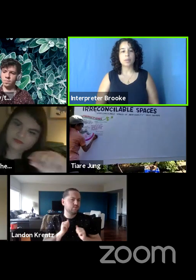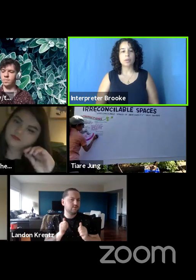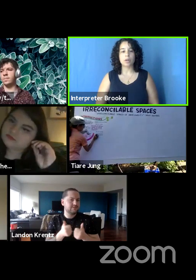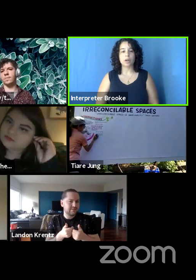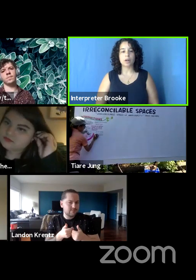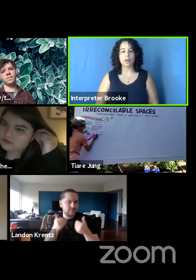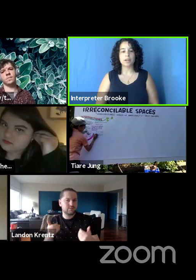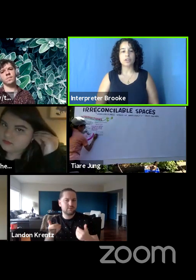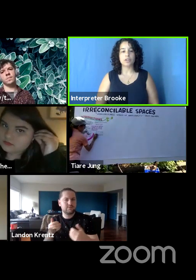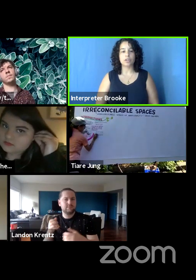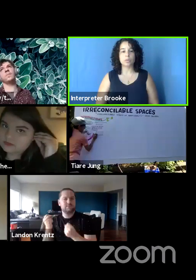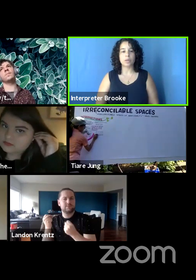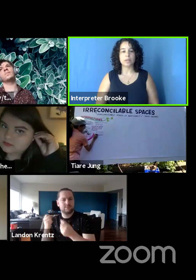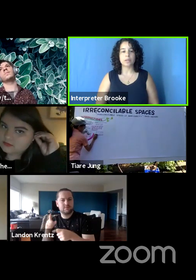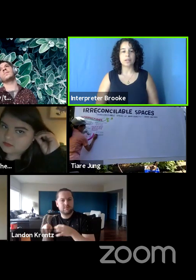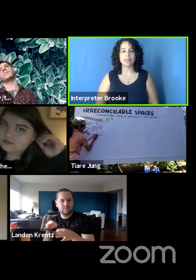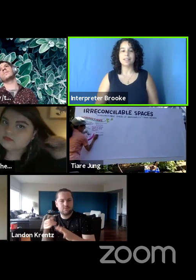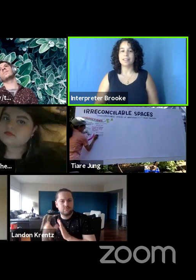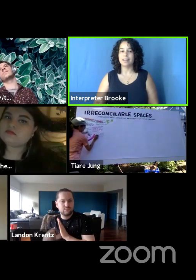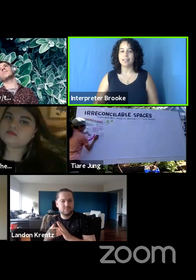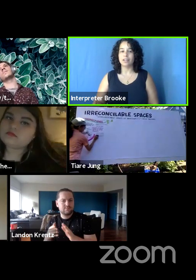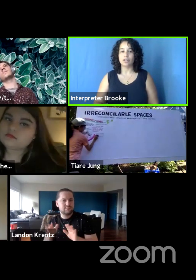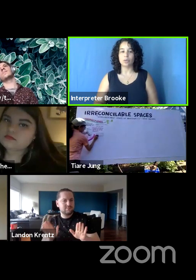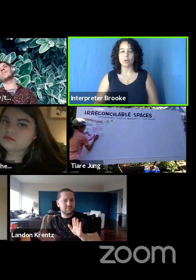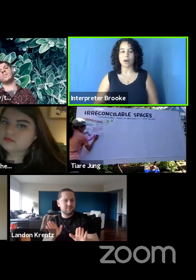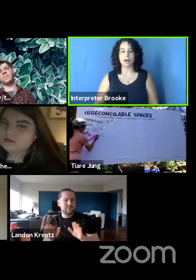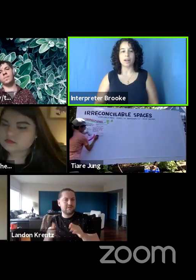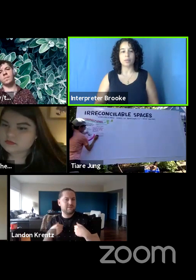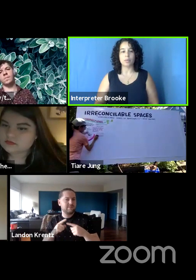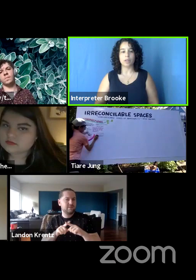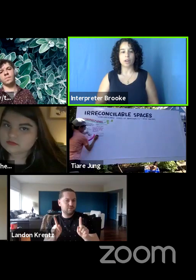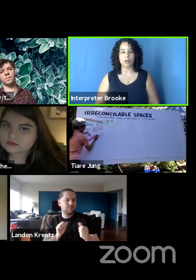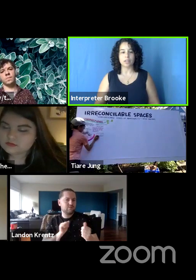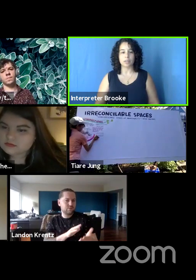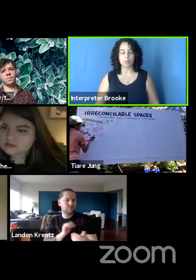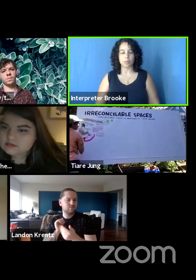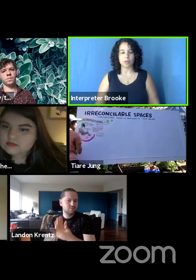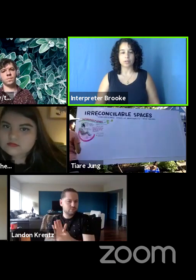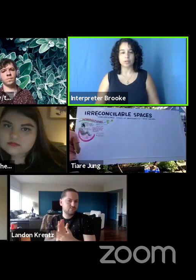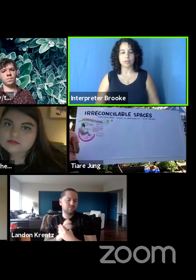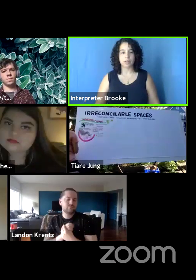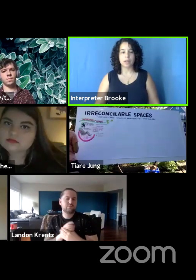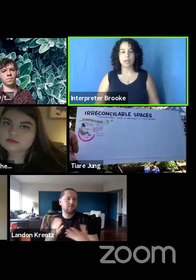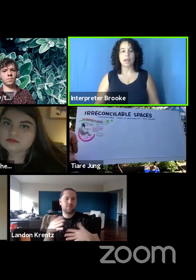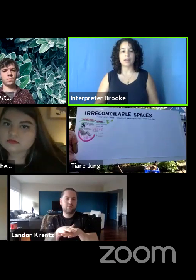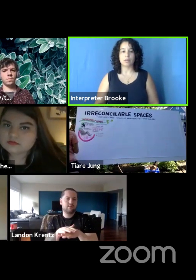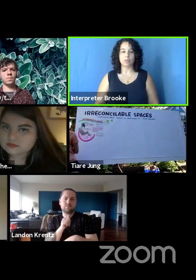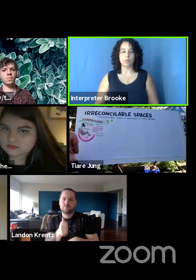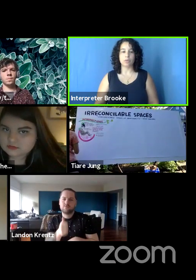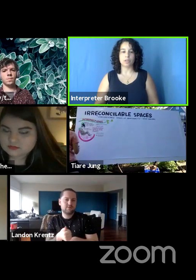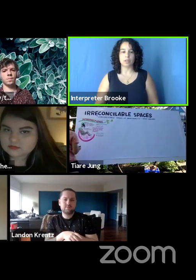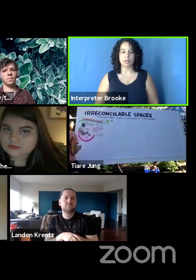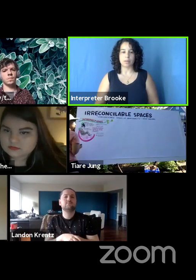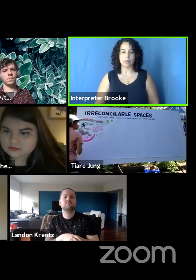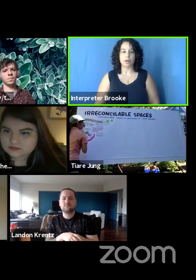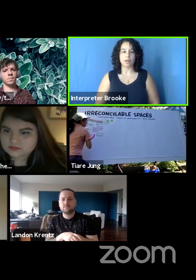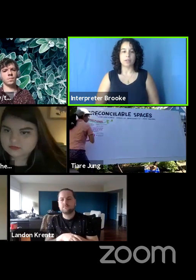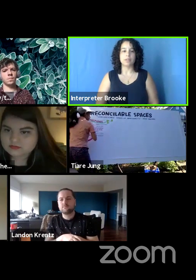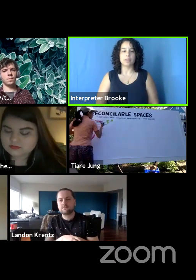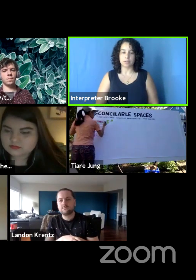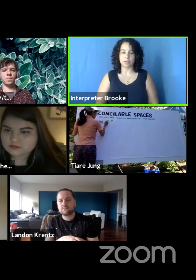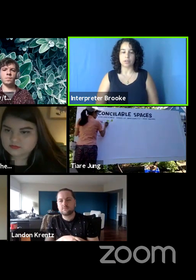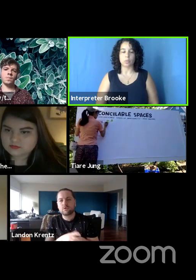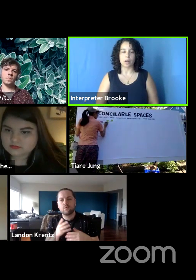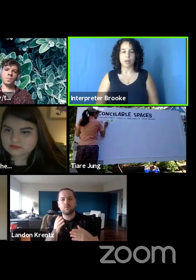A lot of people are unsure what the two are, and they really are separate worlds, and the approach to them